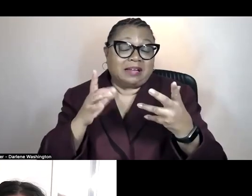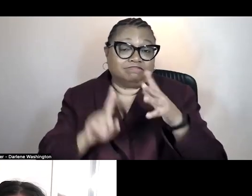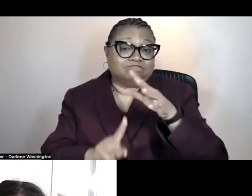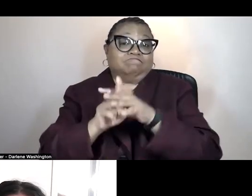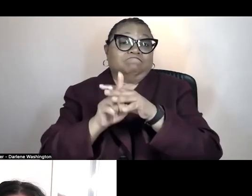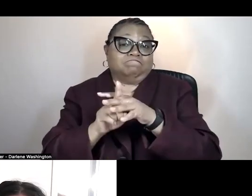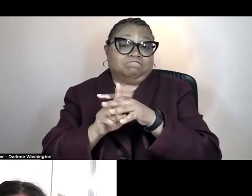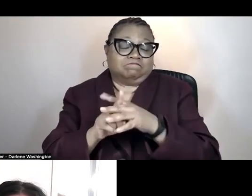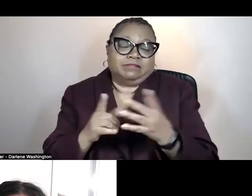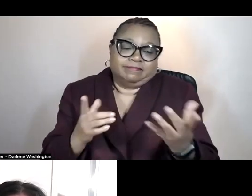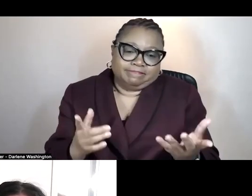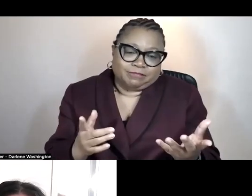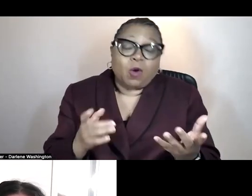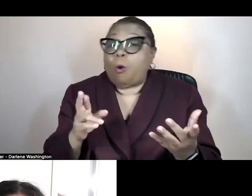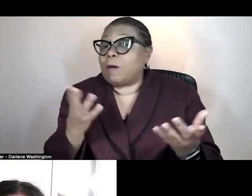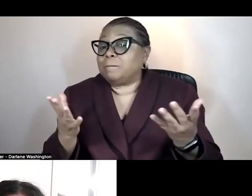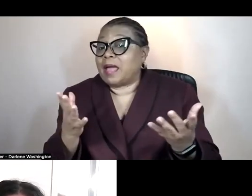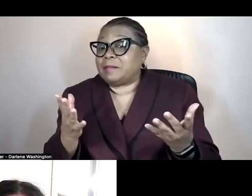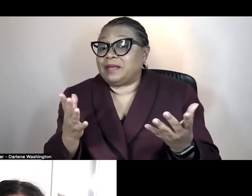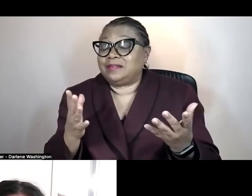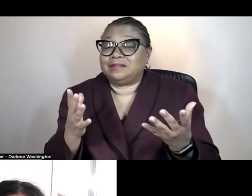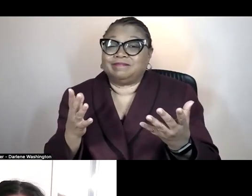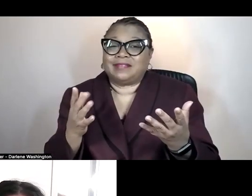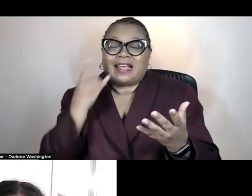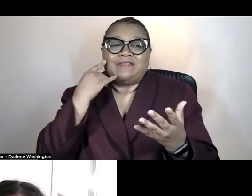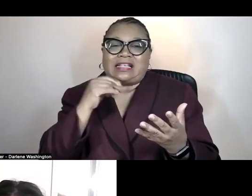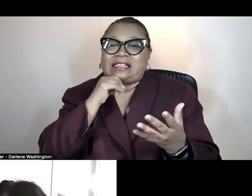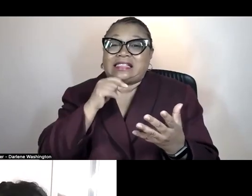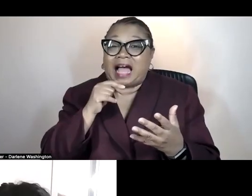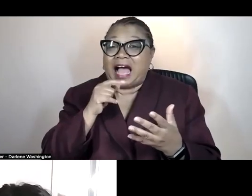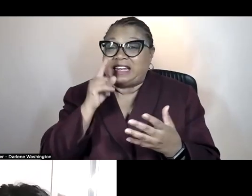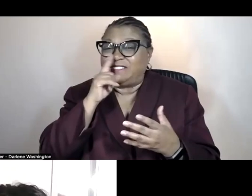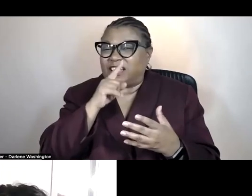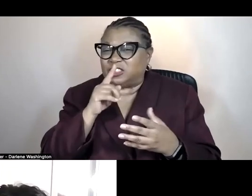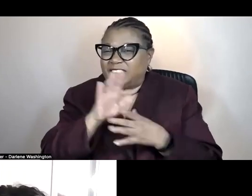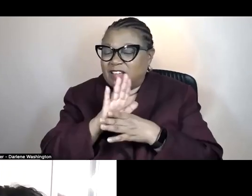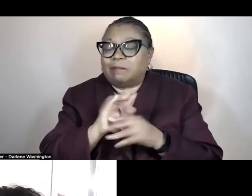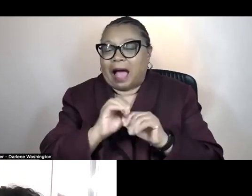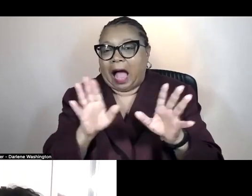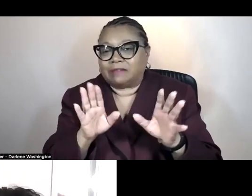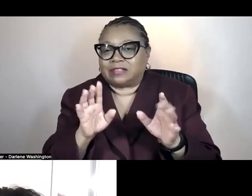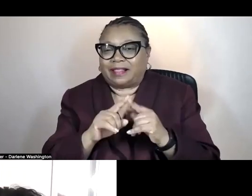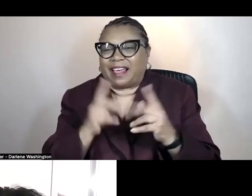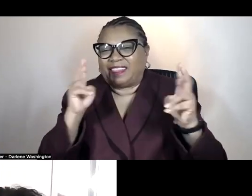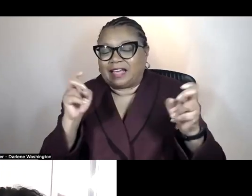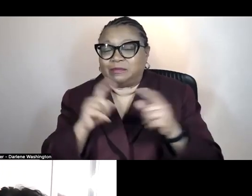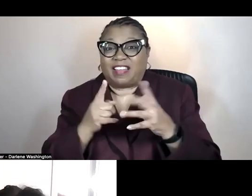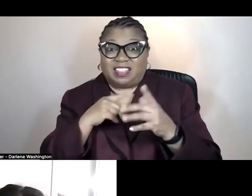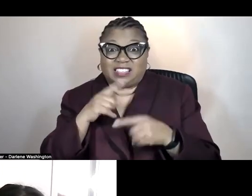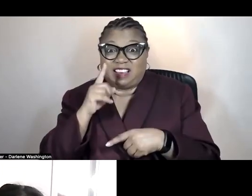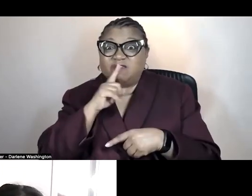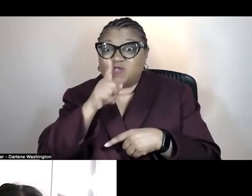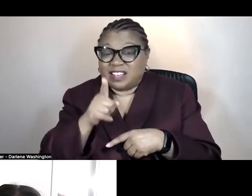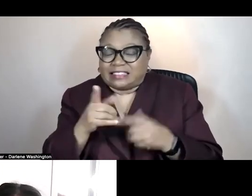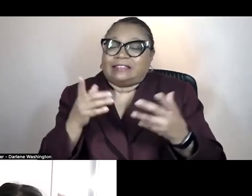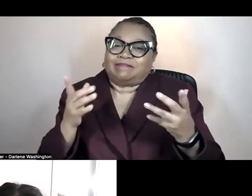reemerge. Or maybe if it's a nonfiction film, obviously there's going to be themes. And if there's a fictional